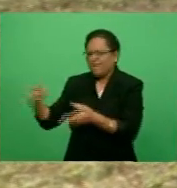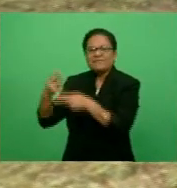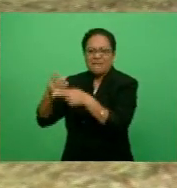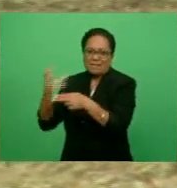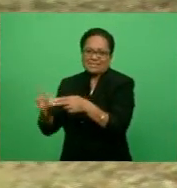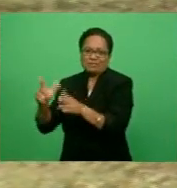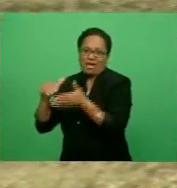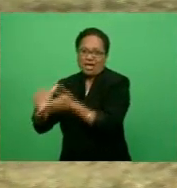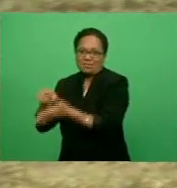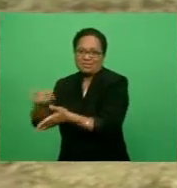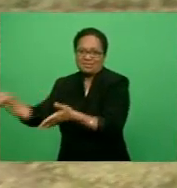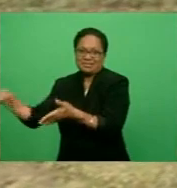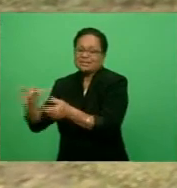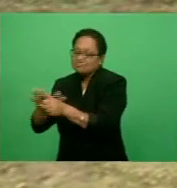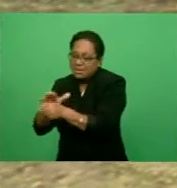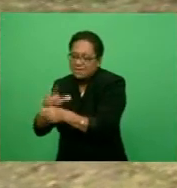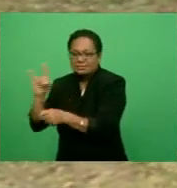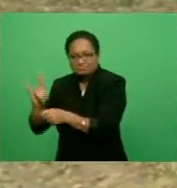the ante.